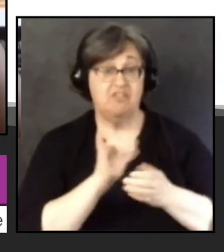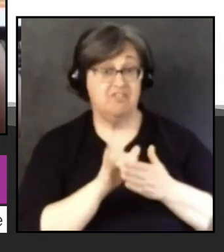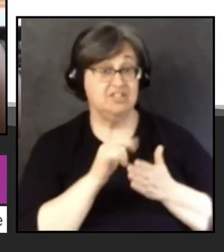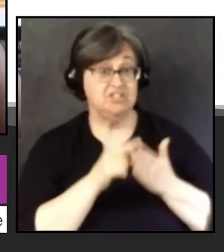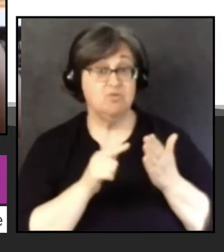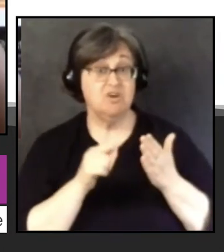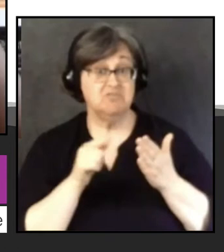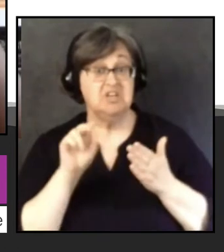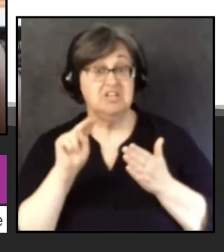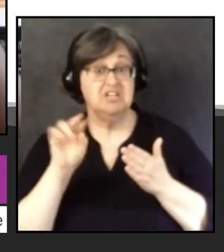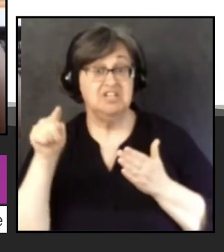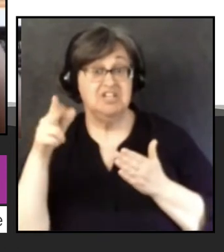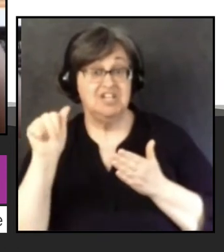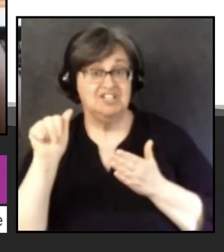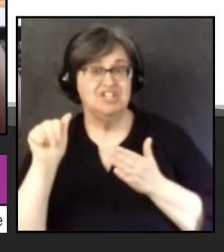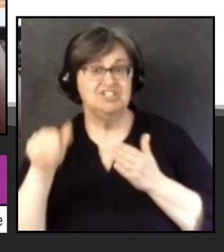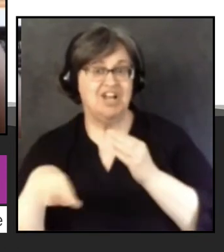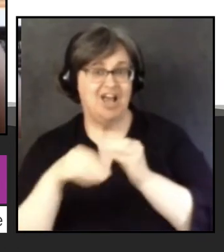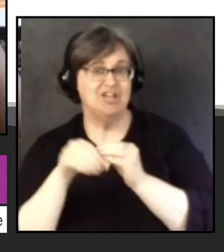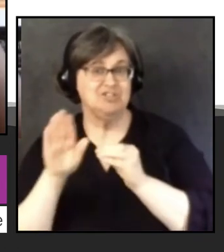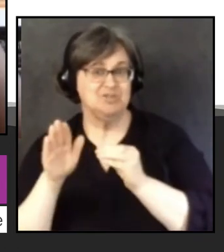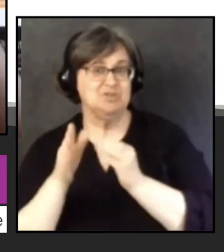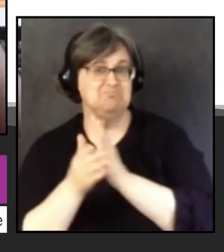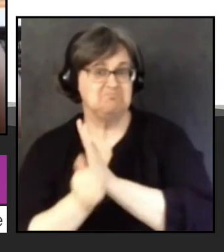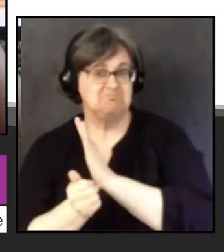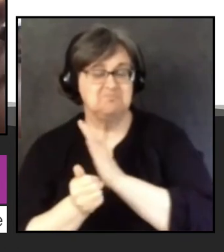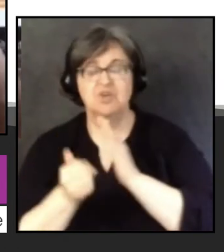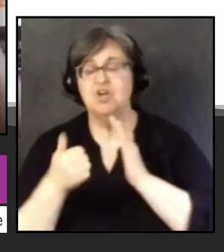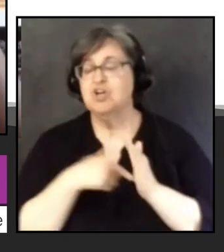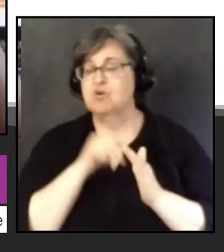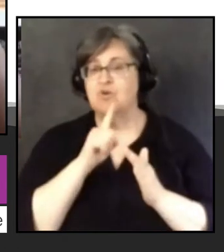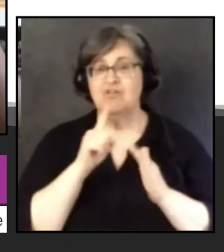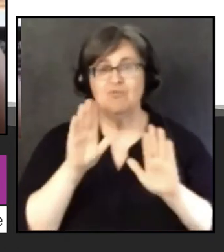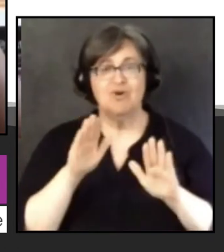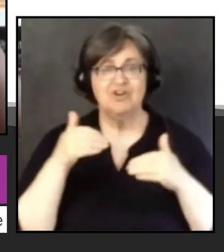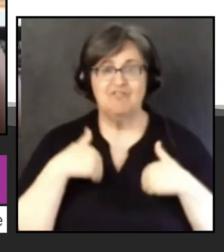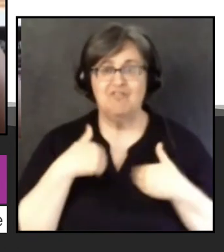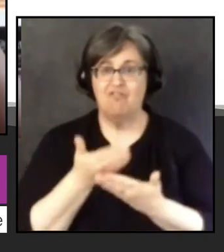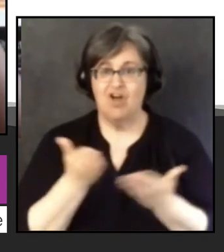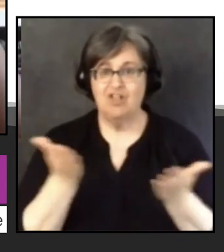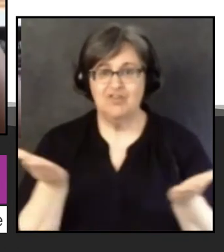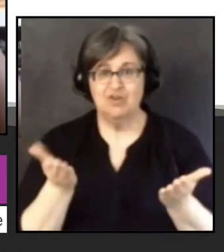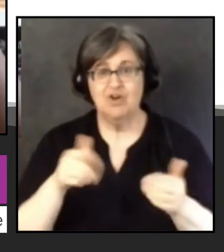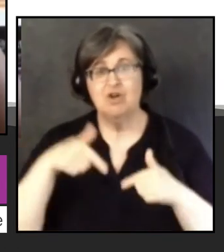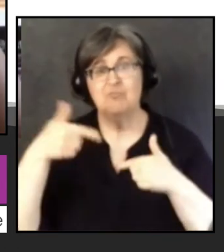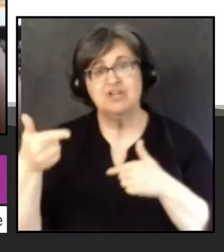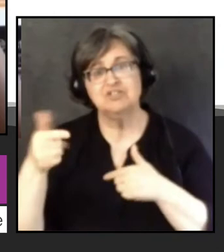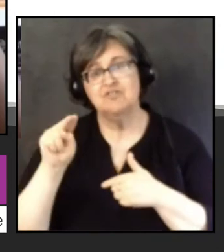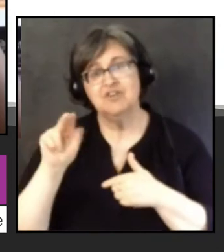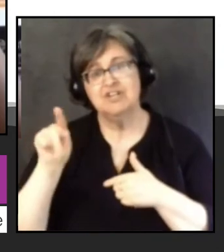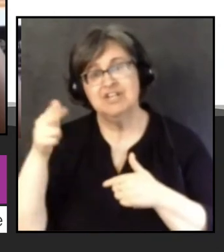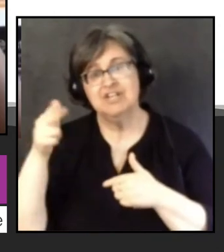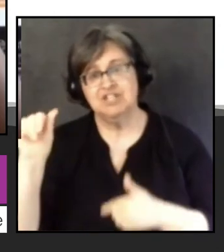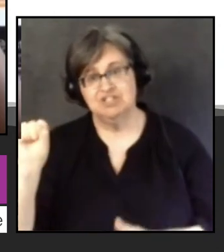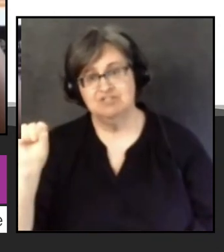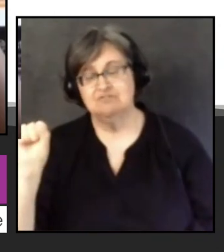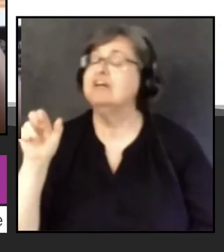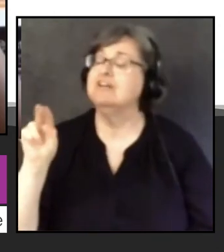table. But again, really wonderful to have all of you here, and I'll pass it over to Natasha. Thank you.